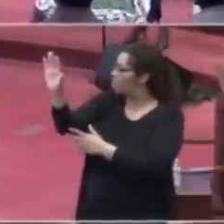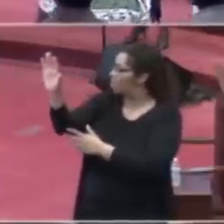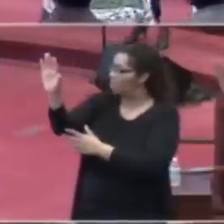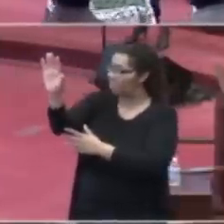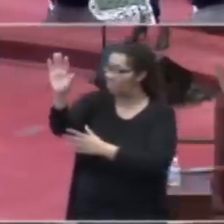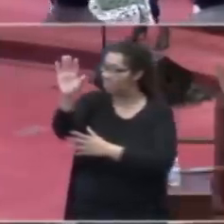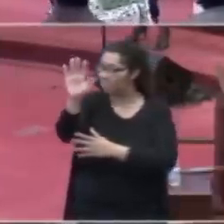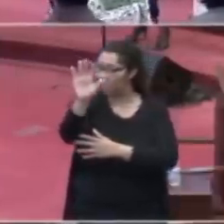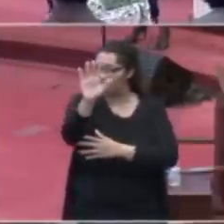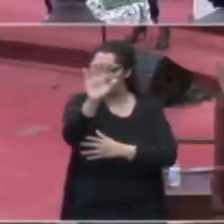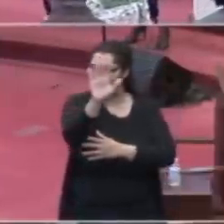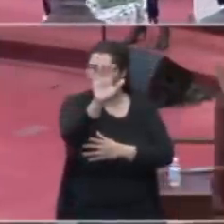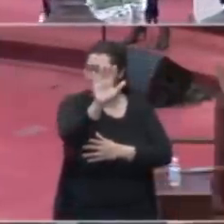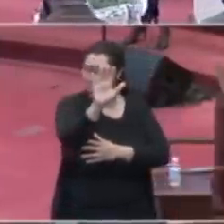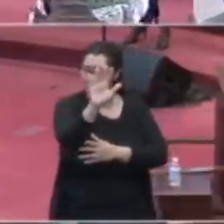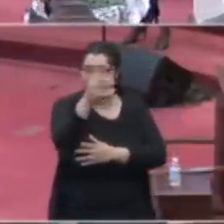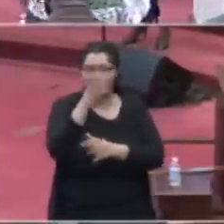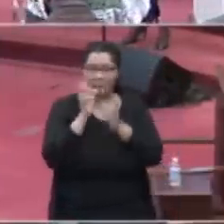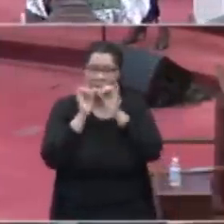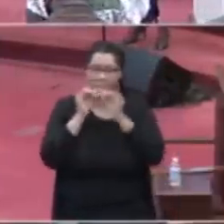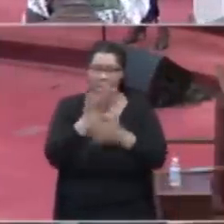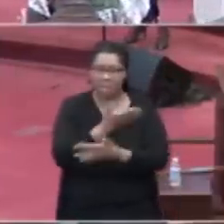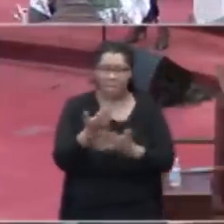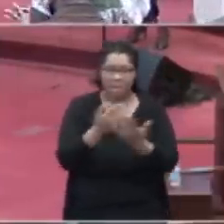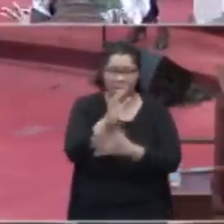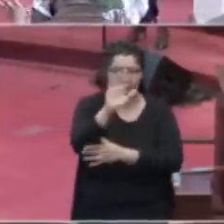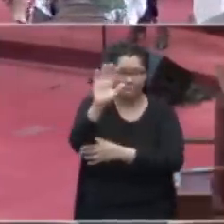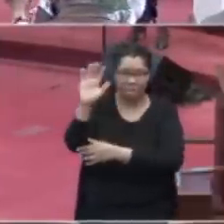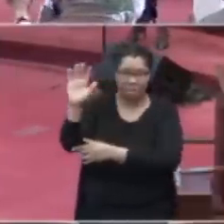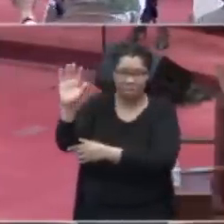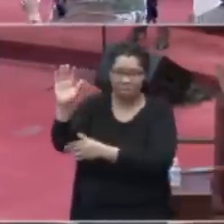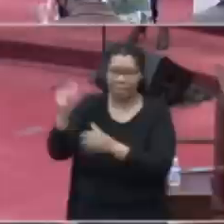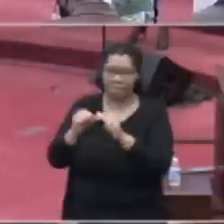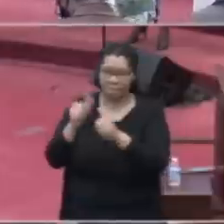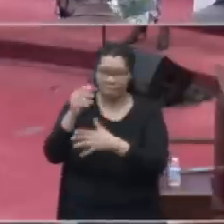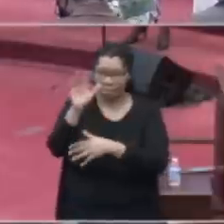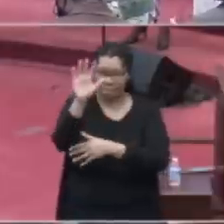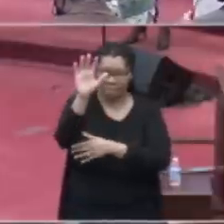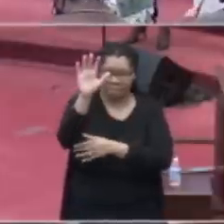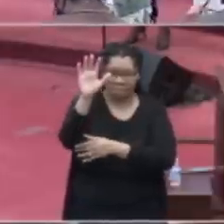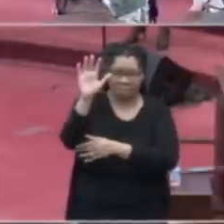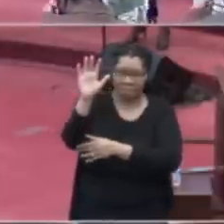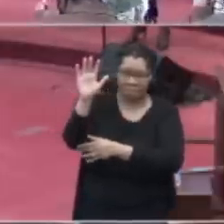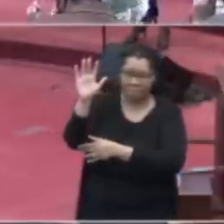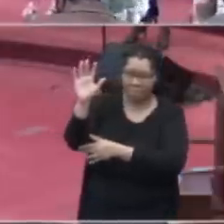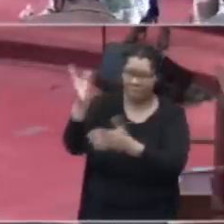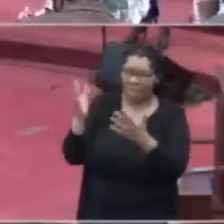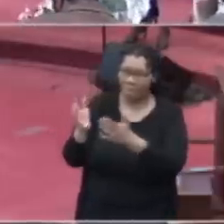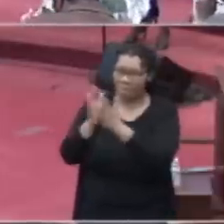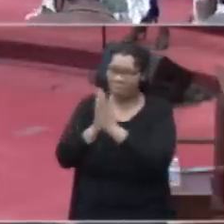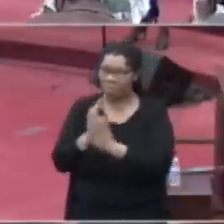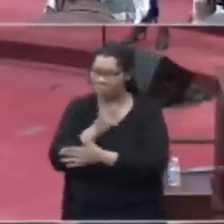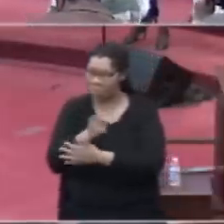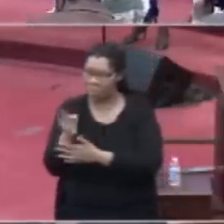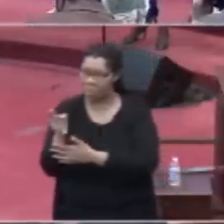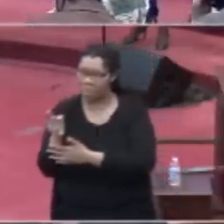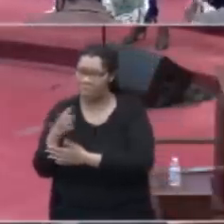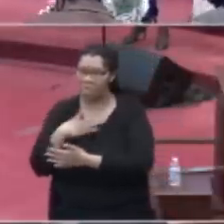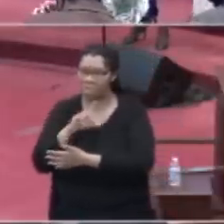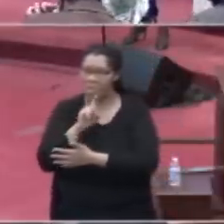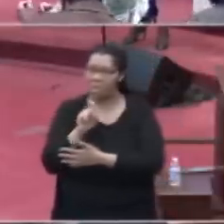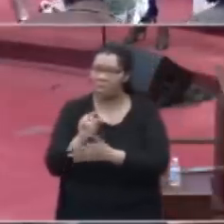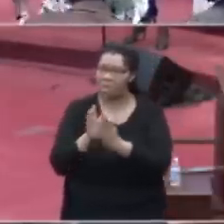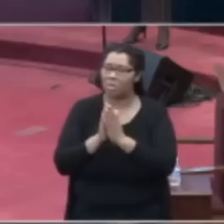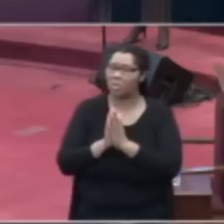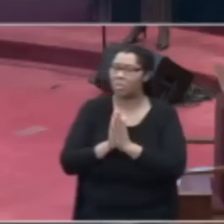real high, real high, real high? God bless you. Those of you who have your hands raised, keep them up for just one moment because I want to ask you a question. And my question is